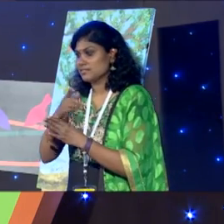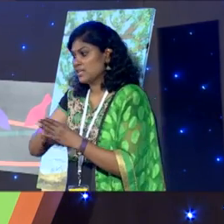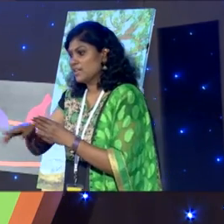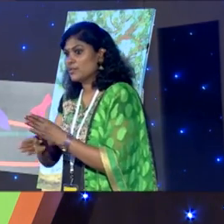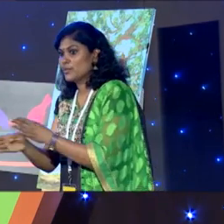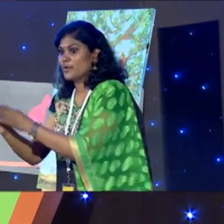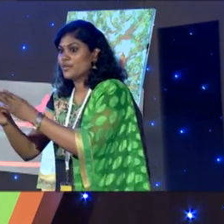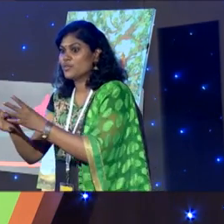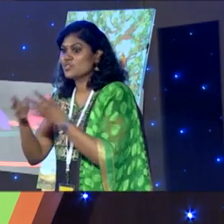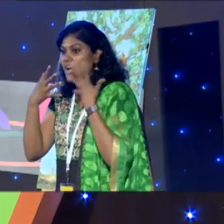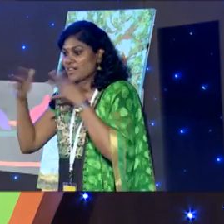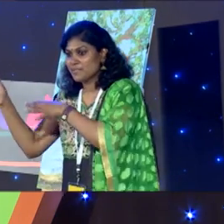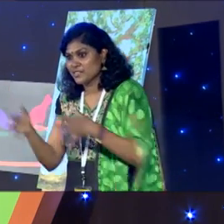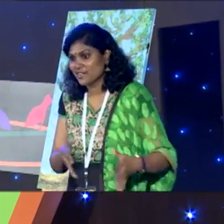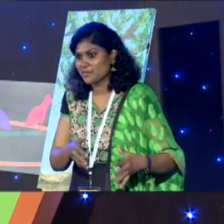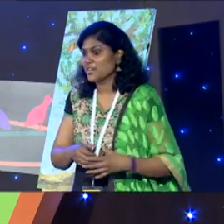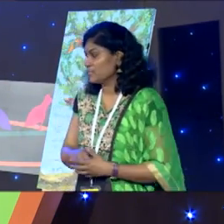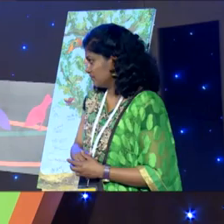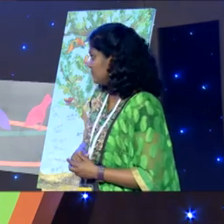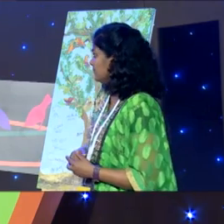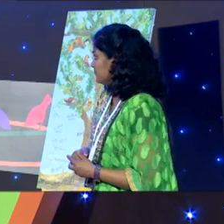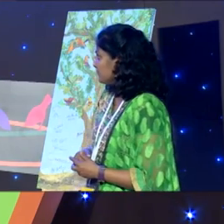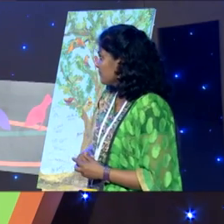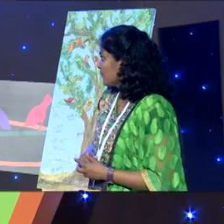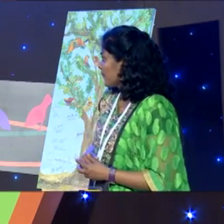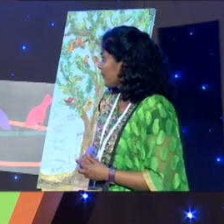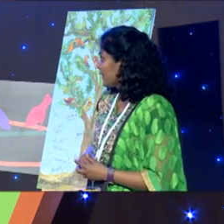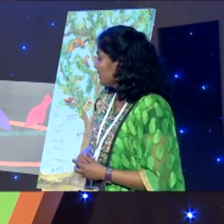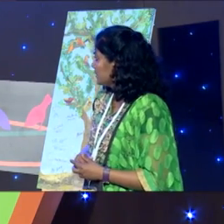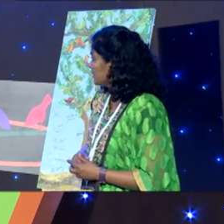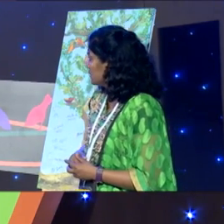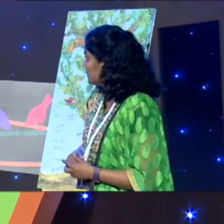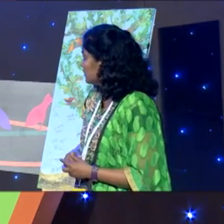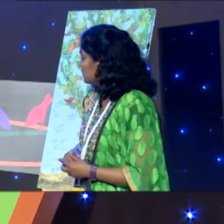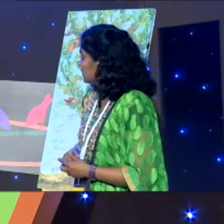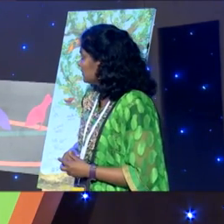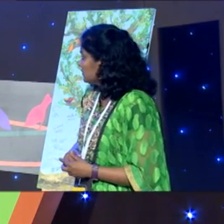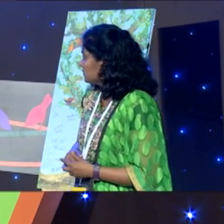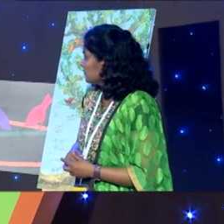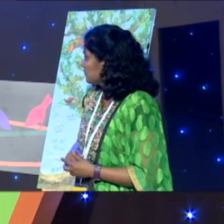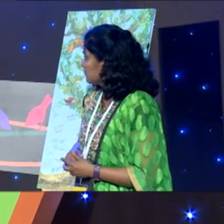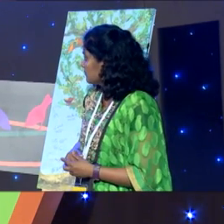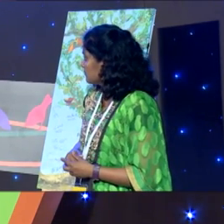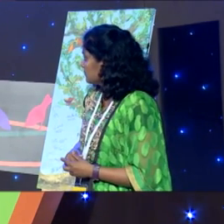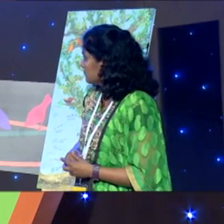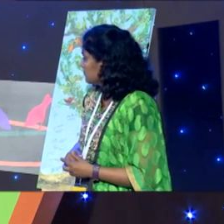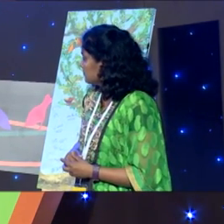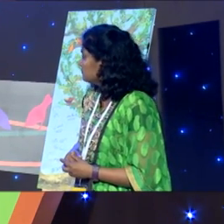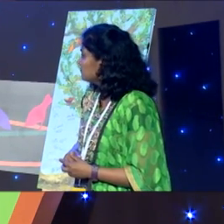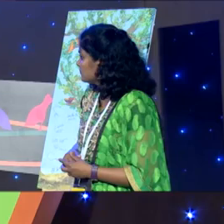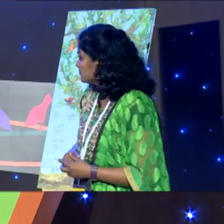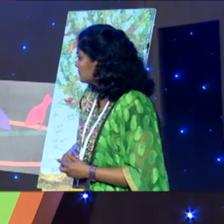roads, to make train tracks. For our forests are rich in minerals, so we go in and